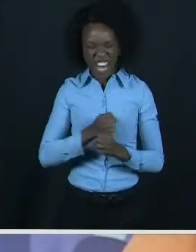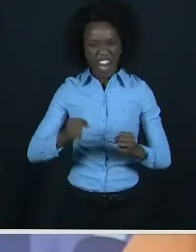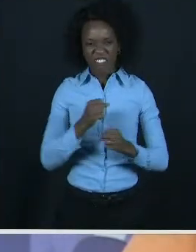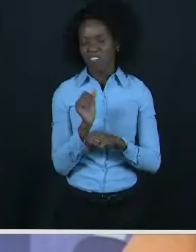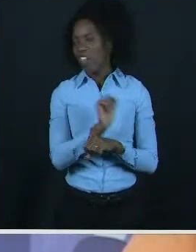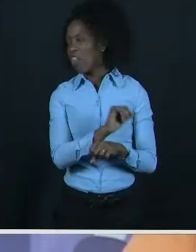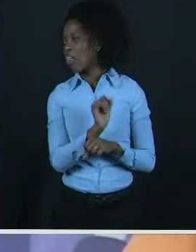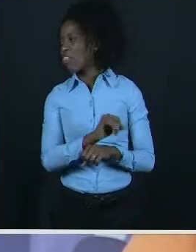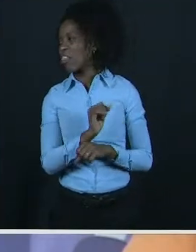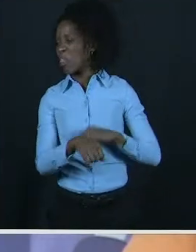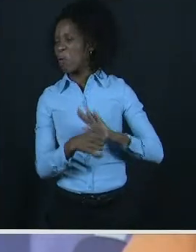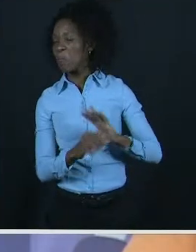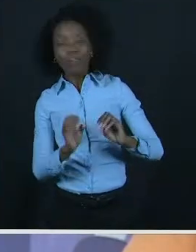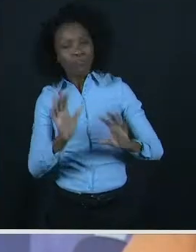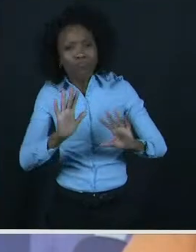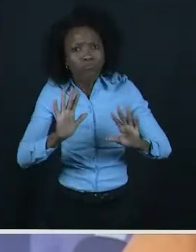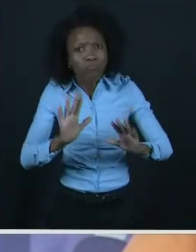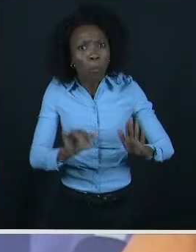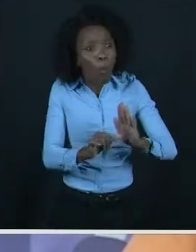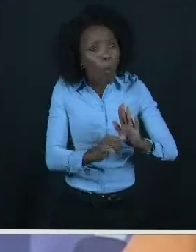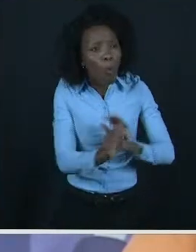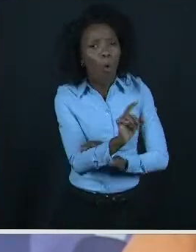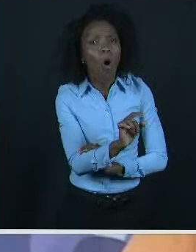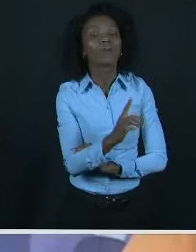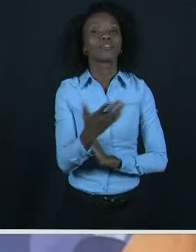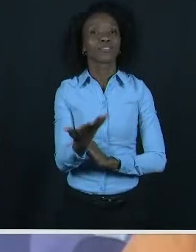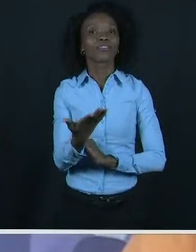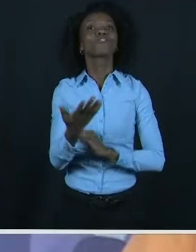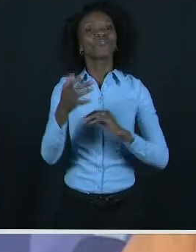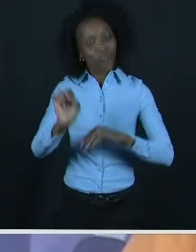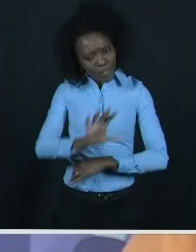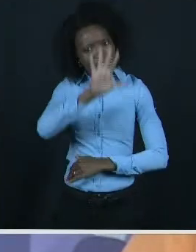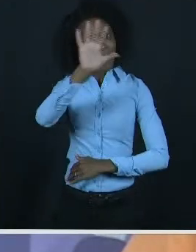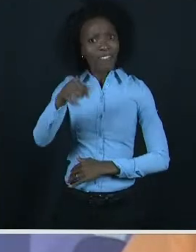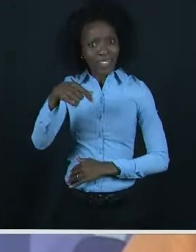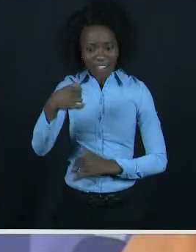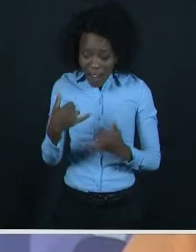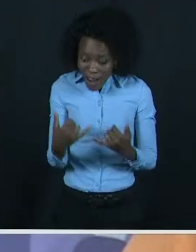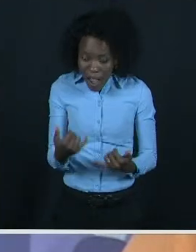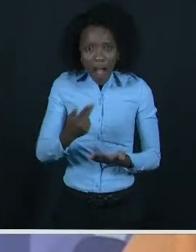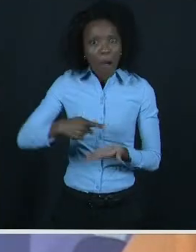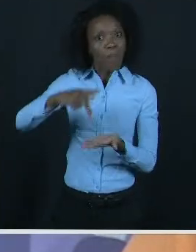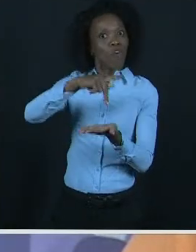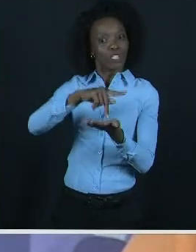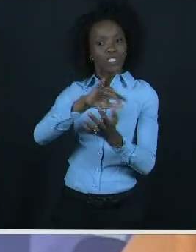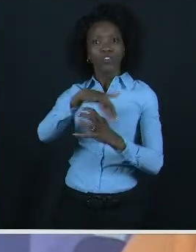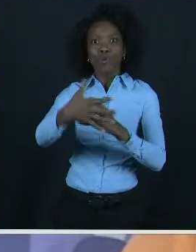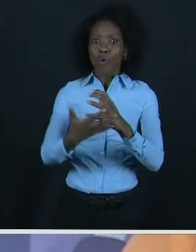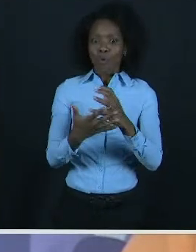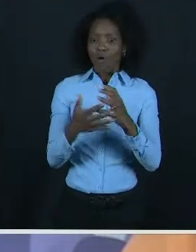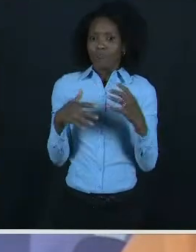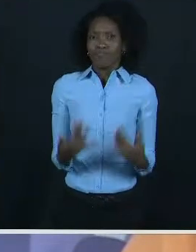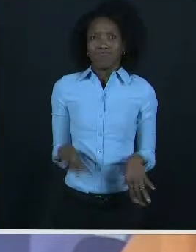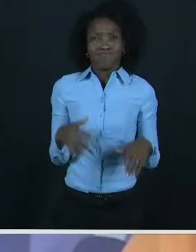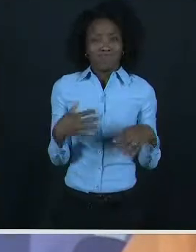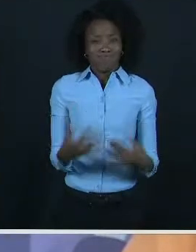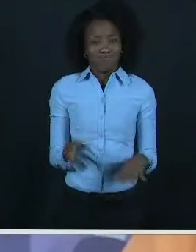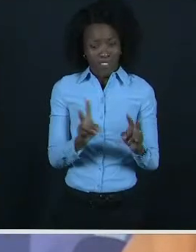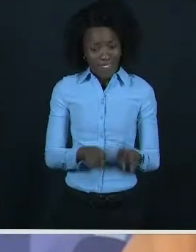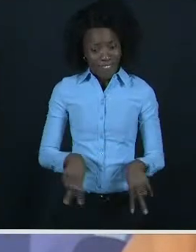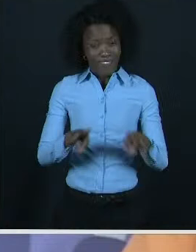disregard that. And that is why South Africa's position in the world is so valuable, because we've